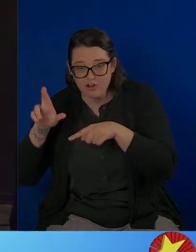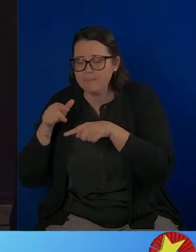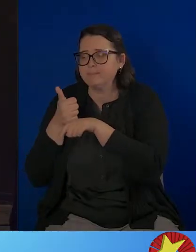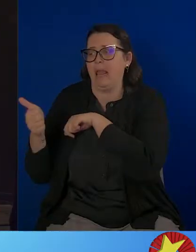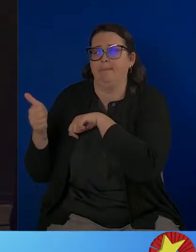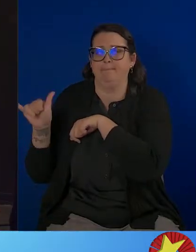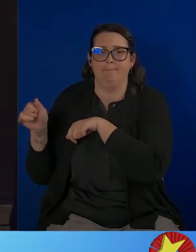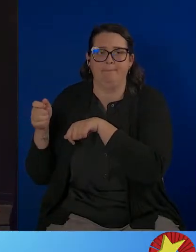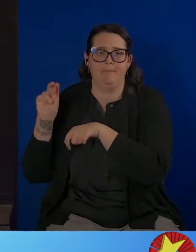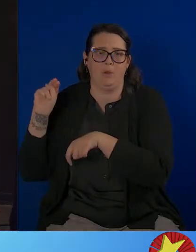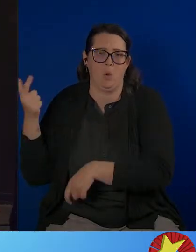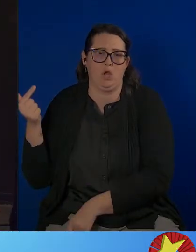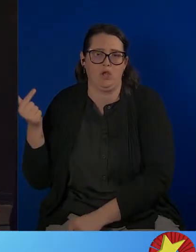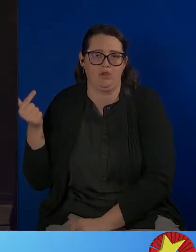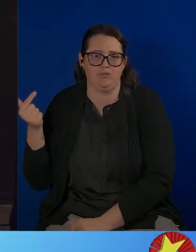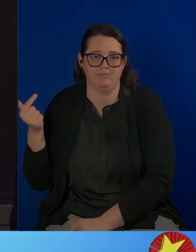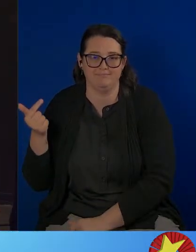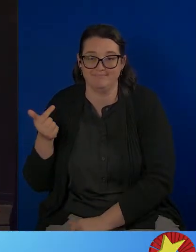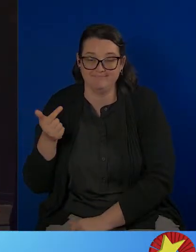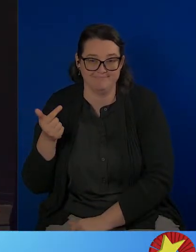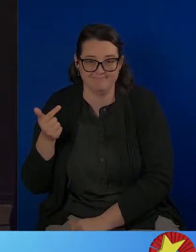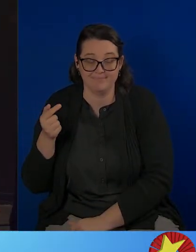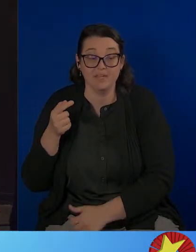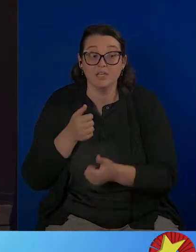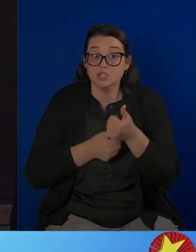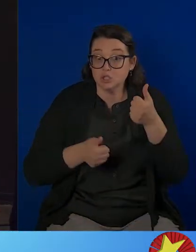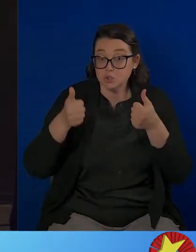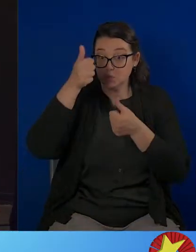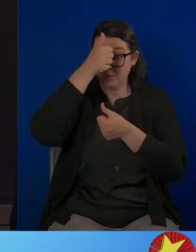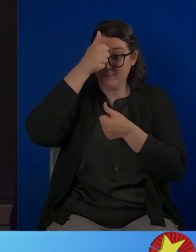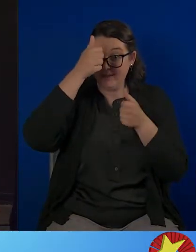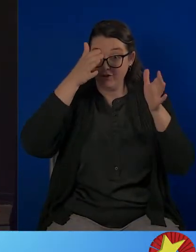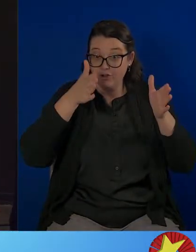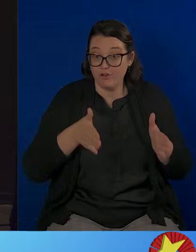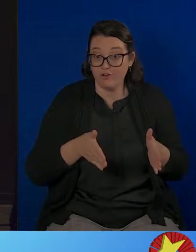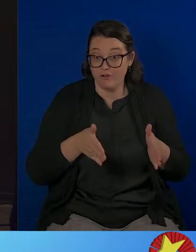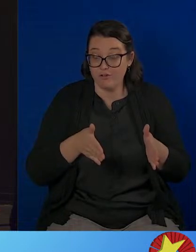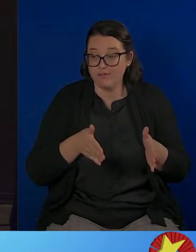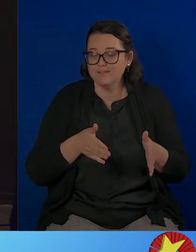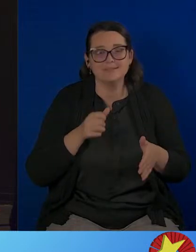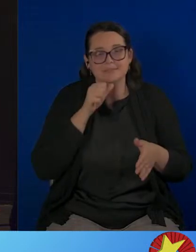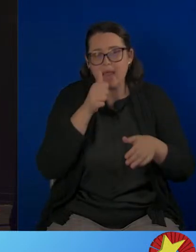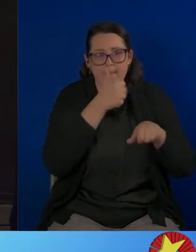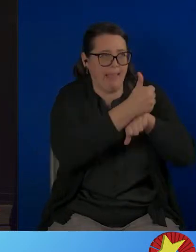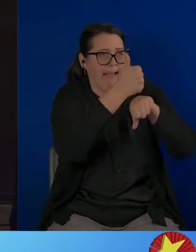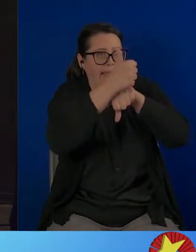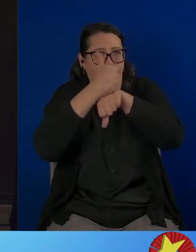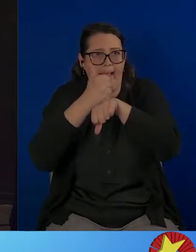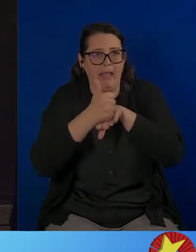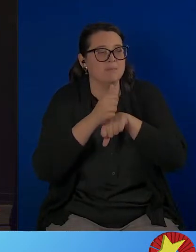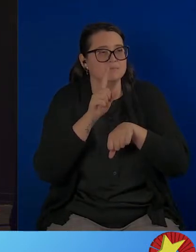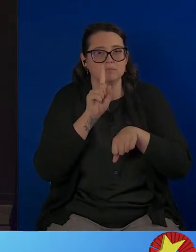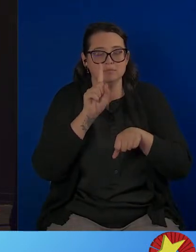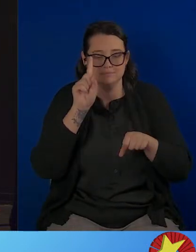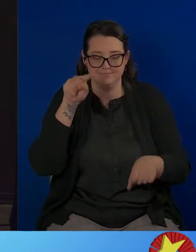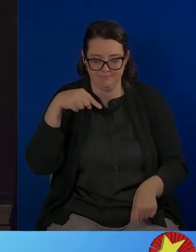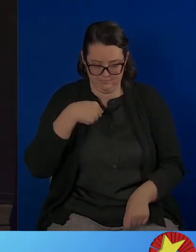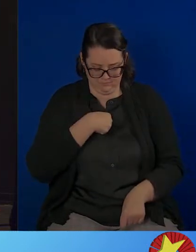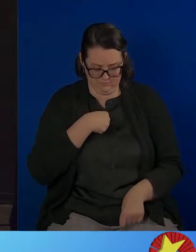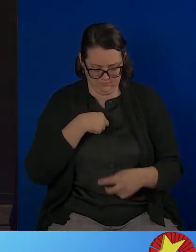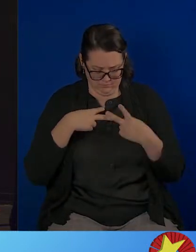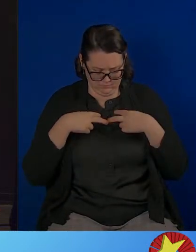The superior archer does not blame any of those things. They look to themselves.